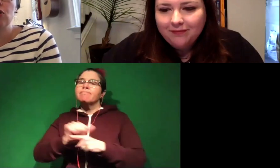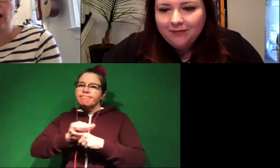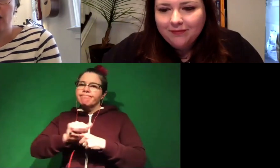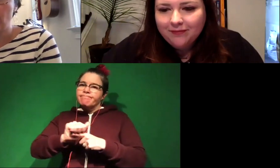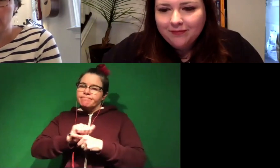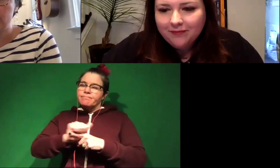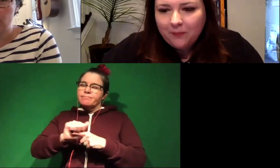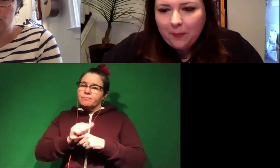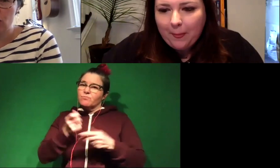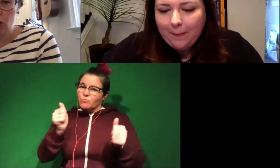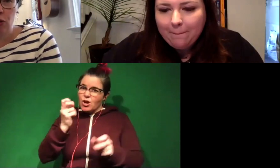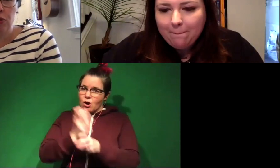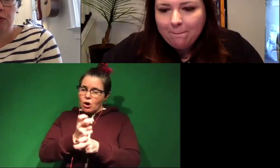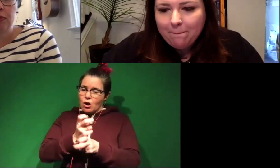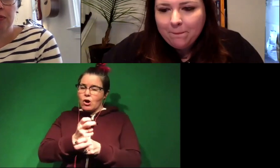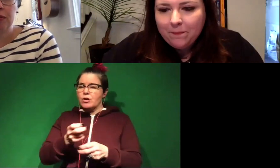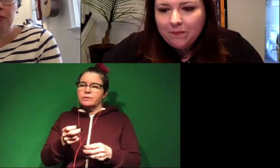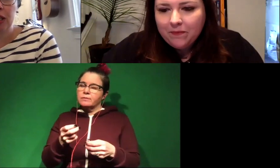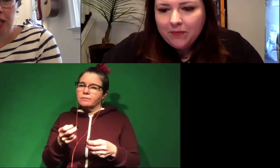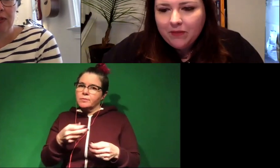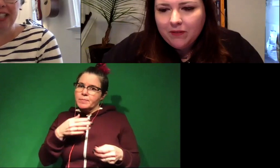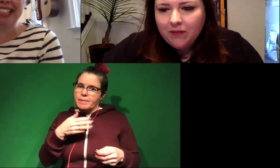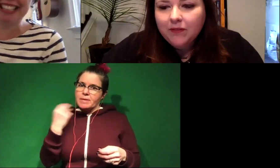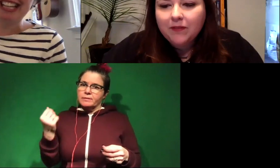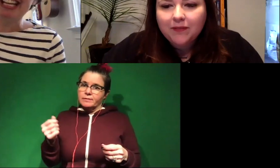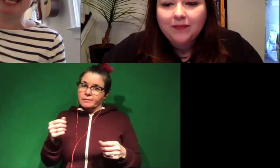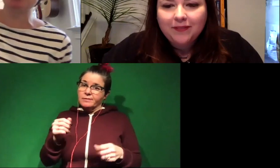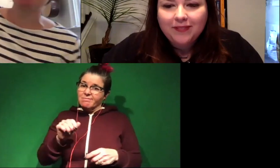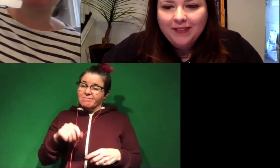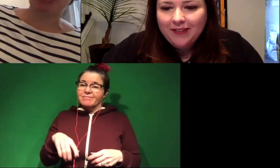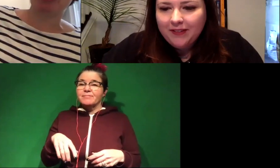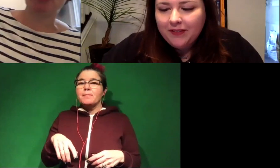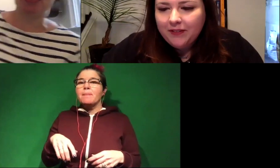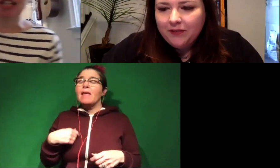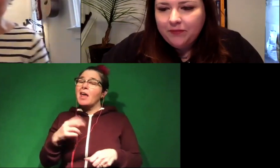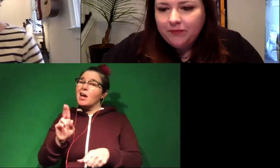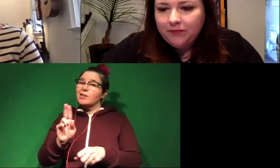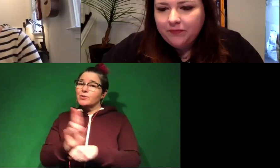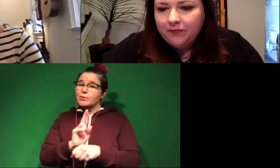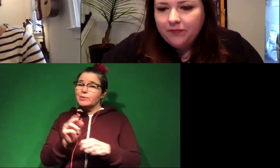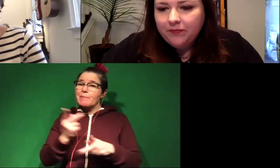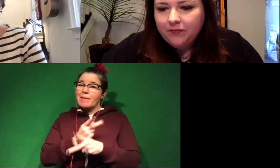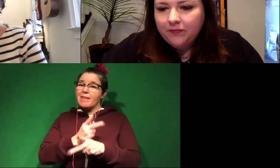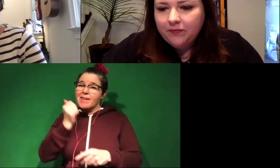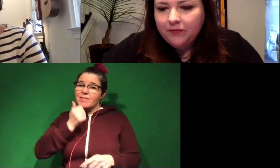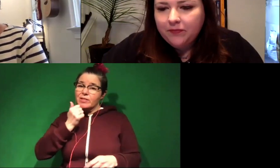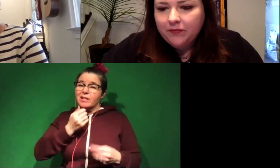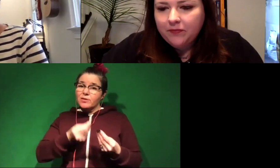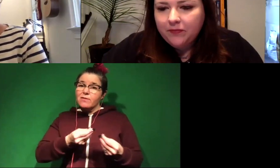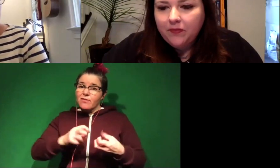and tried hard to do a lot of it. And I do use math every day to try and solve problems.